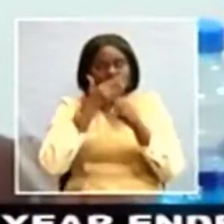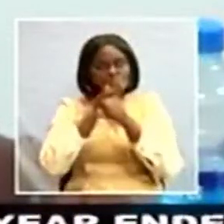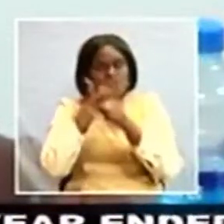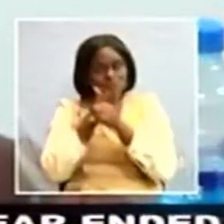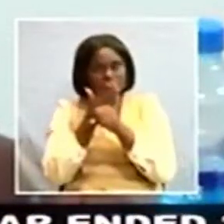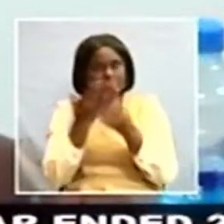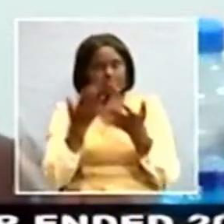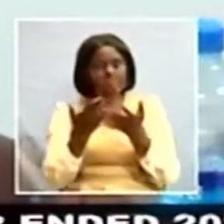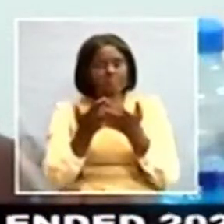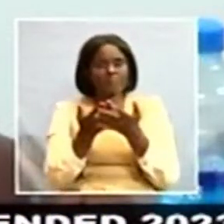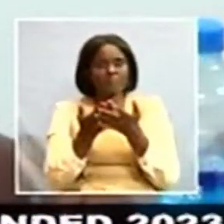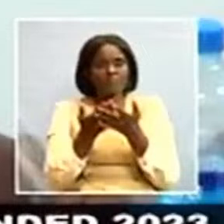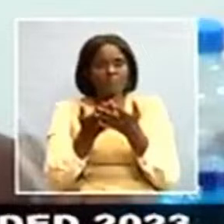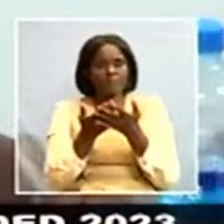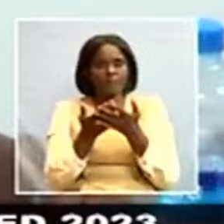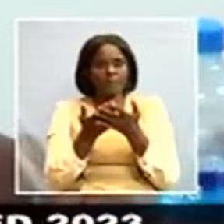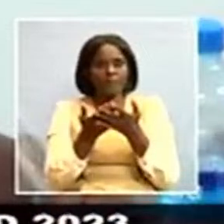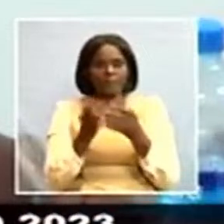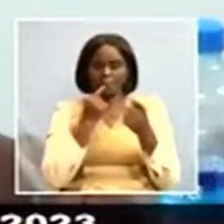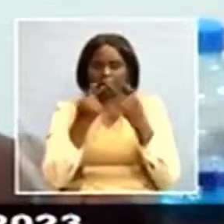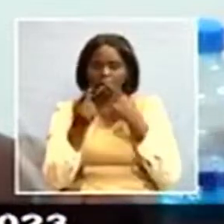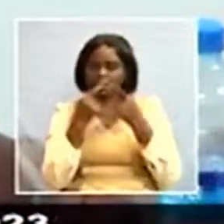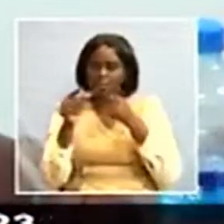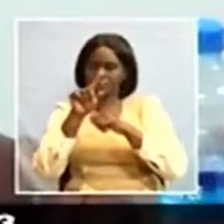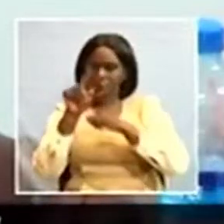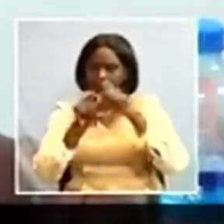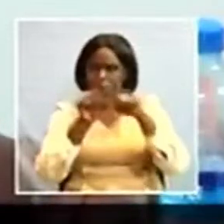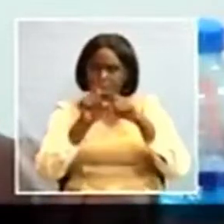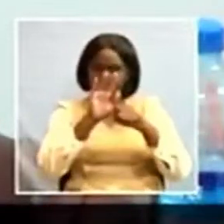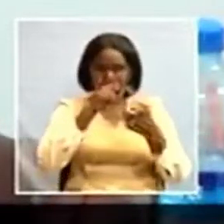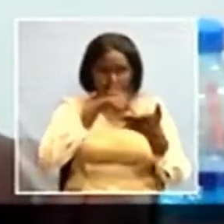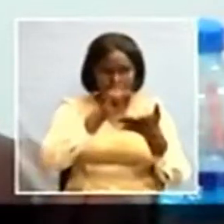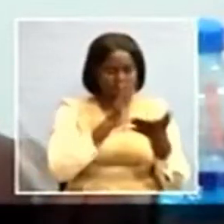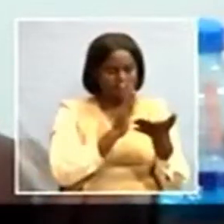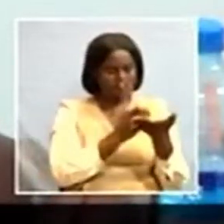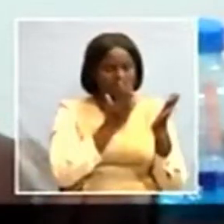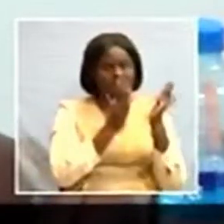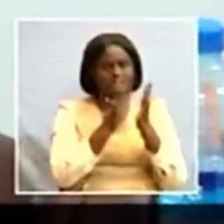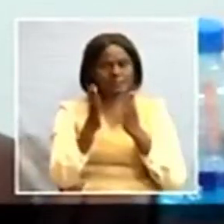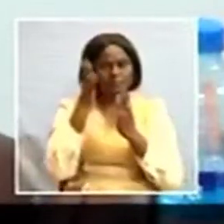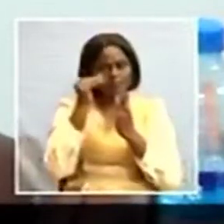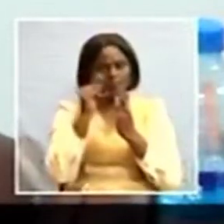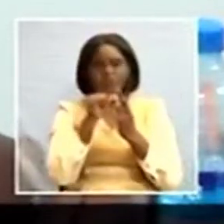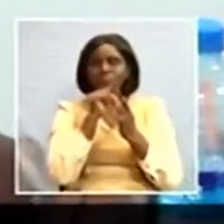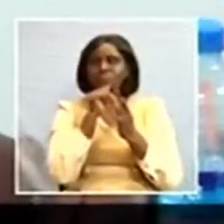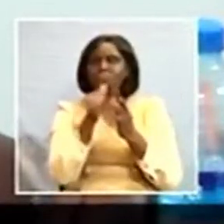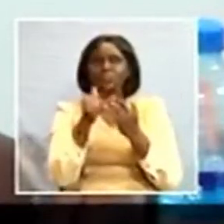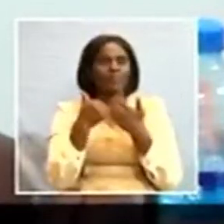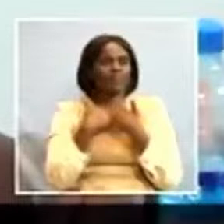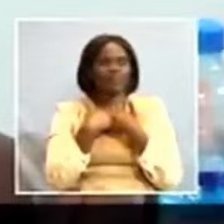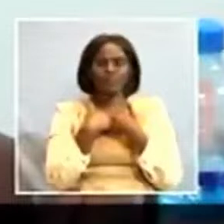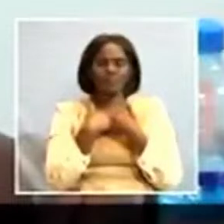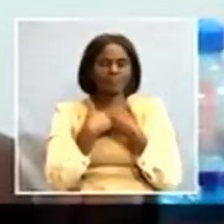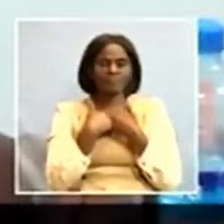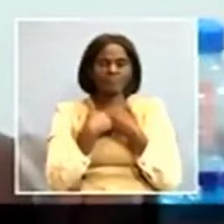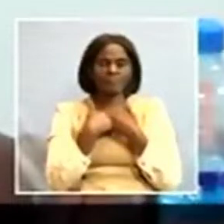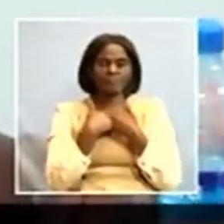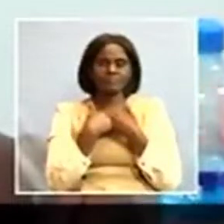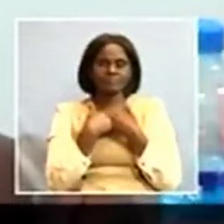committed. We are interrogating your payment plan. Why didn't you